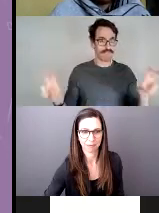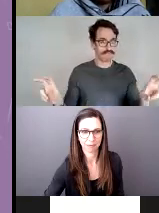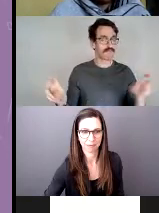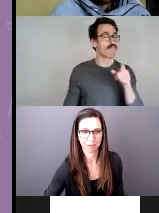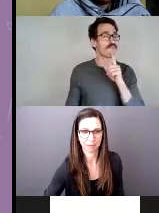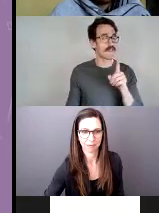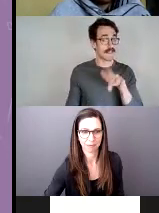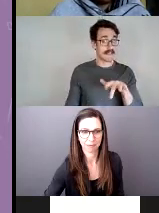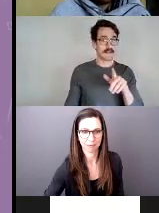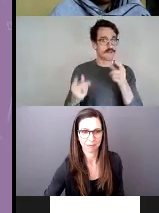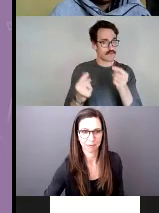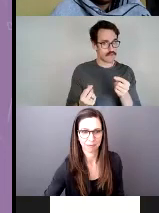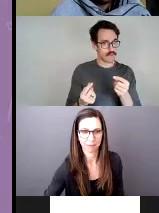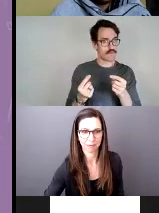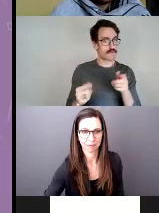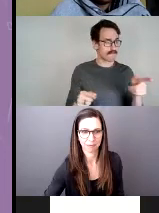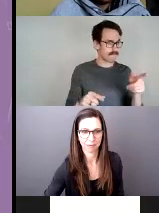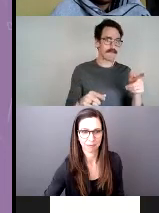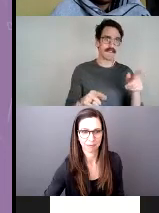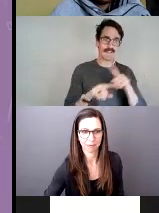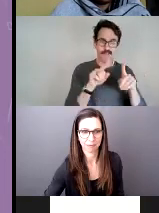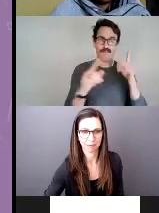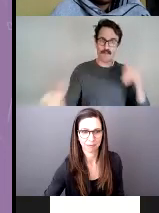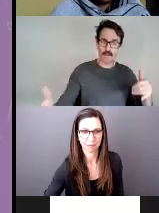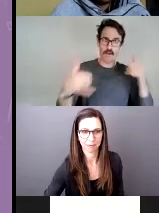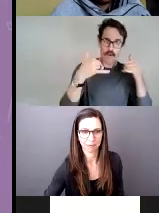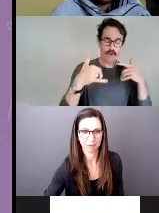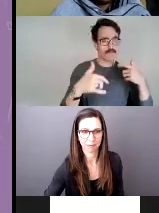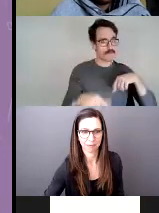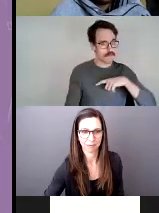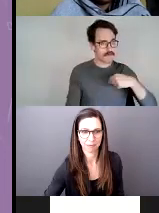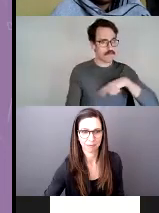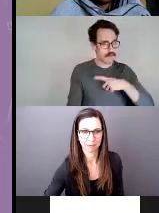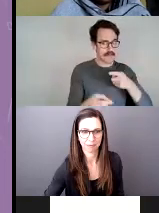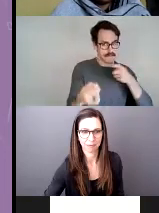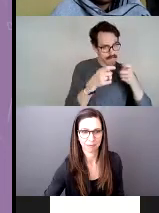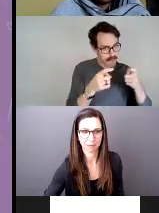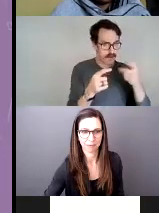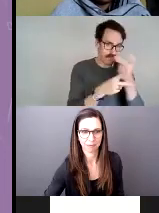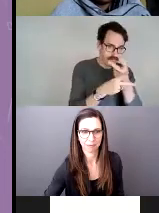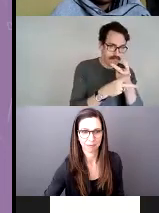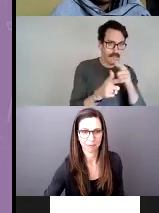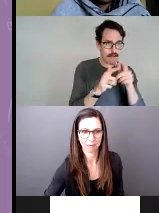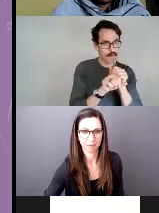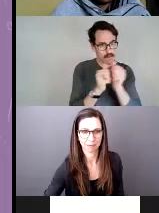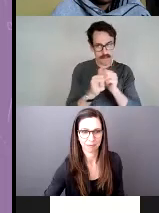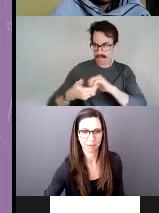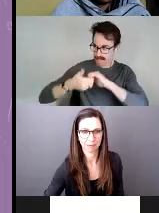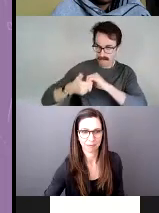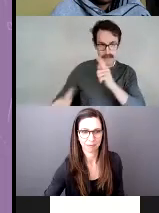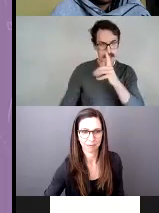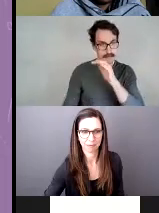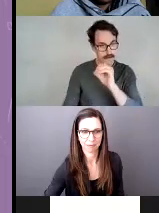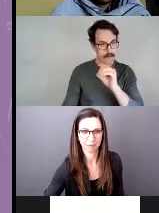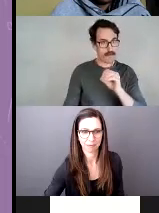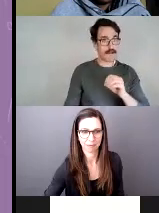manages the calls. We have the infrastructure to be able to do that. And when the funding ran out, the Assaulted